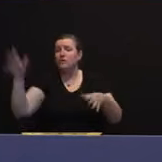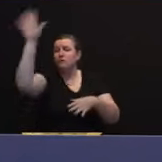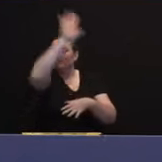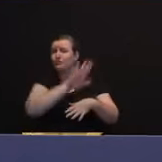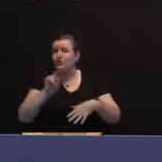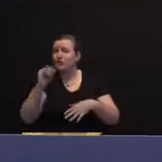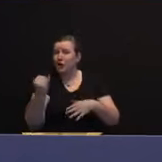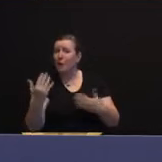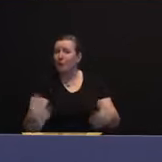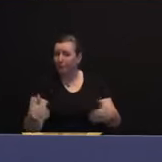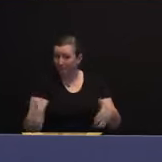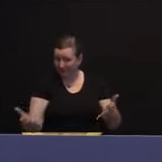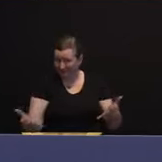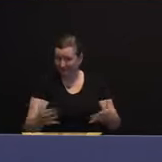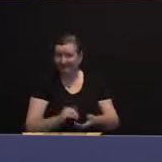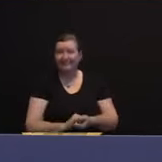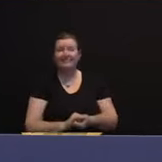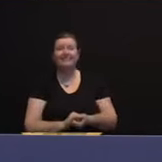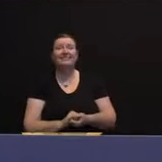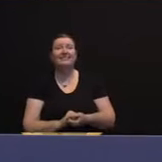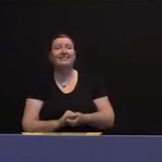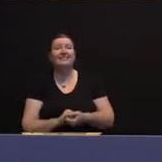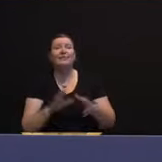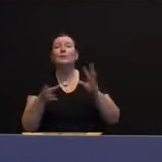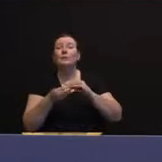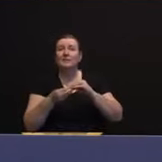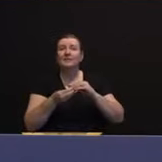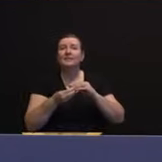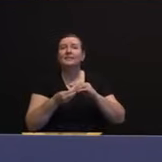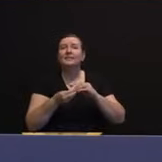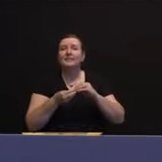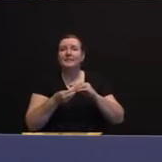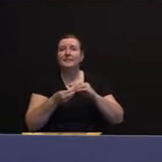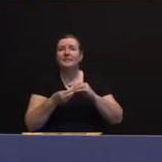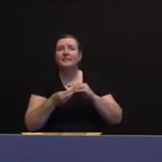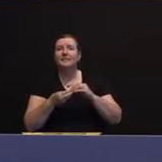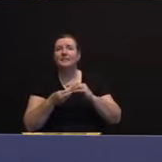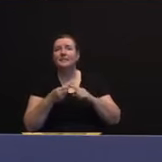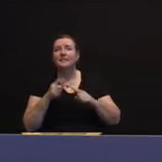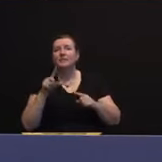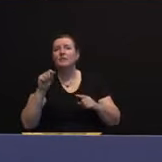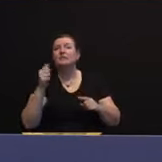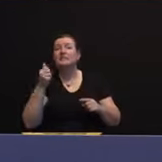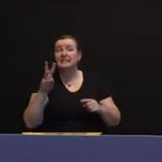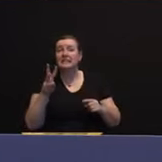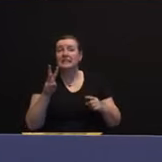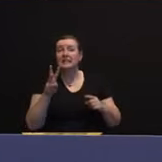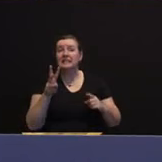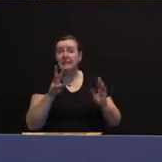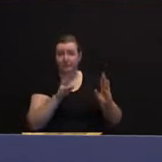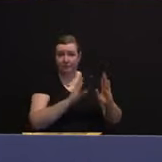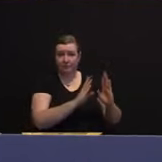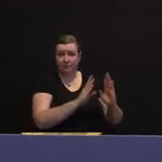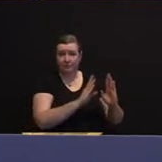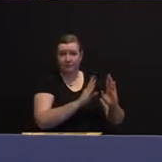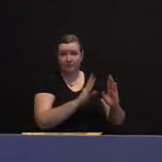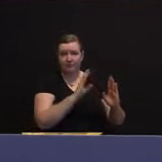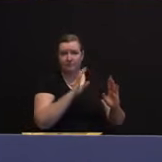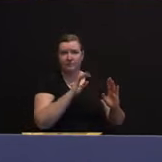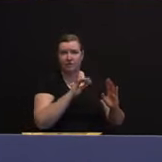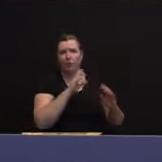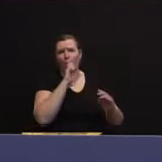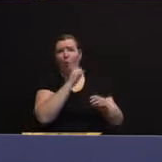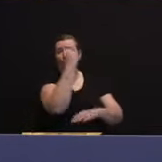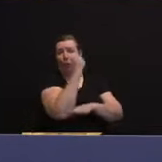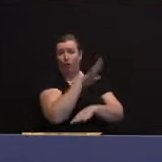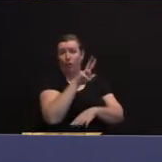And again, the entirety of votes cast in 2016, which was the previous record, was 3.9 million, so it's smashed through that.